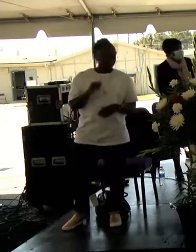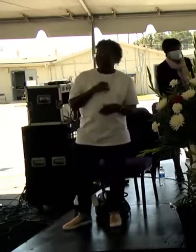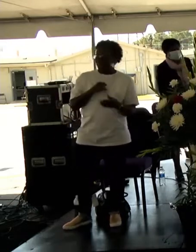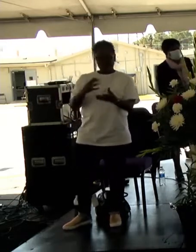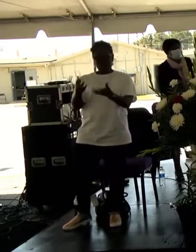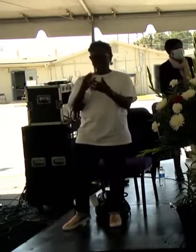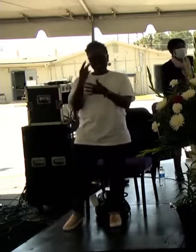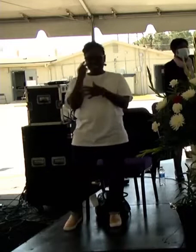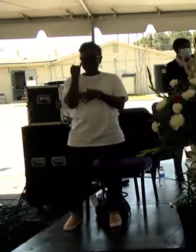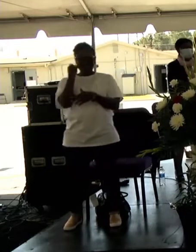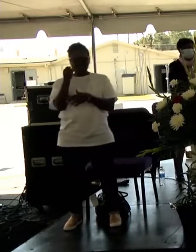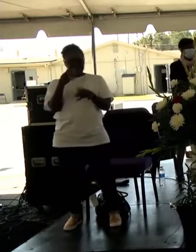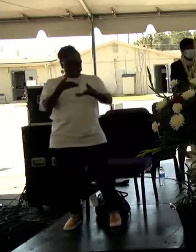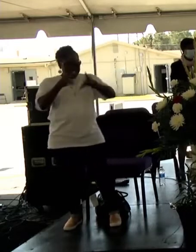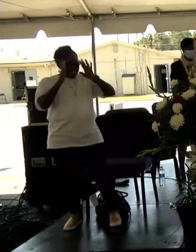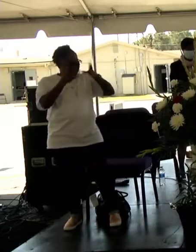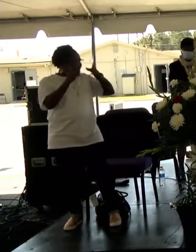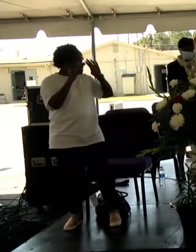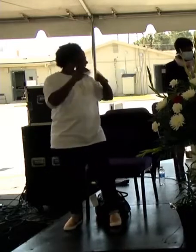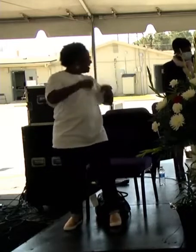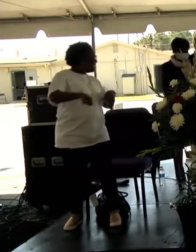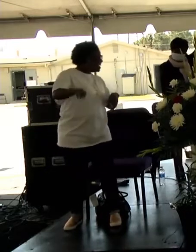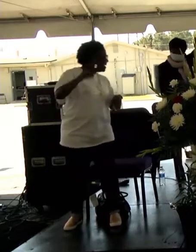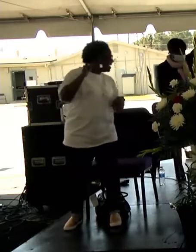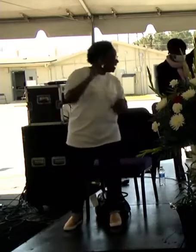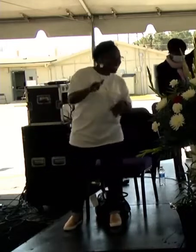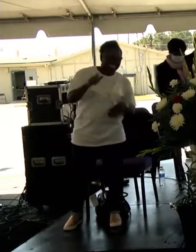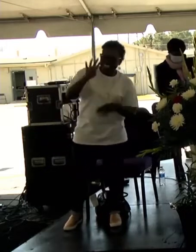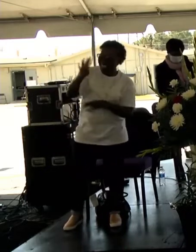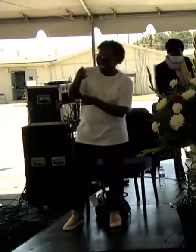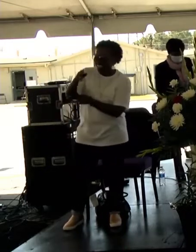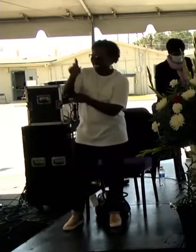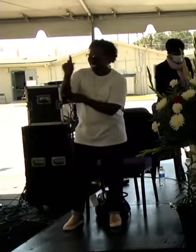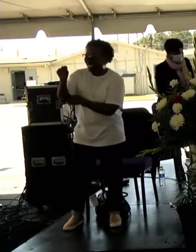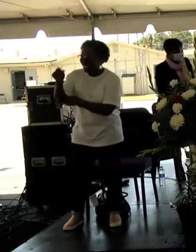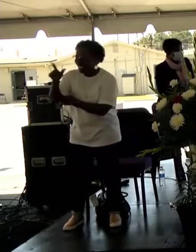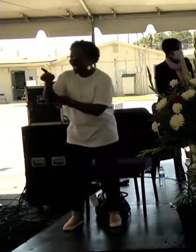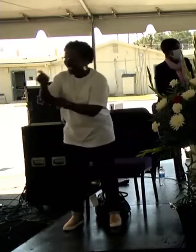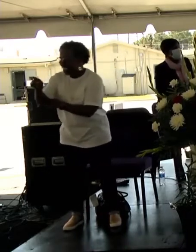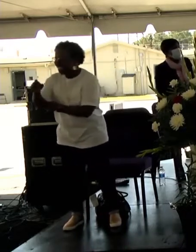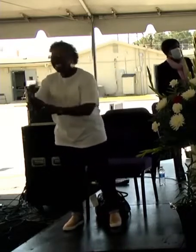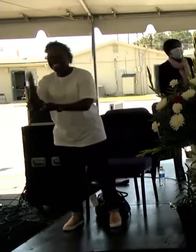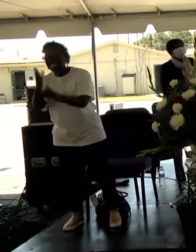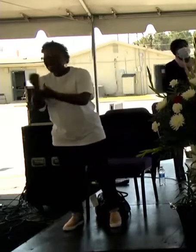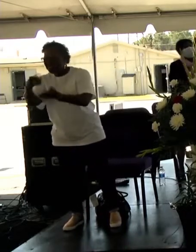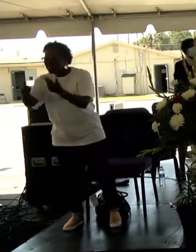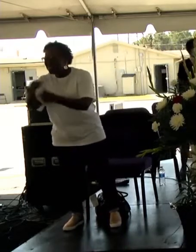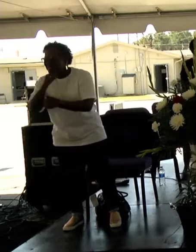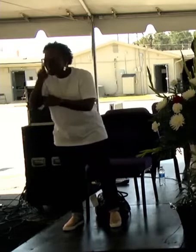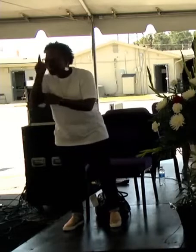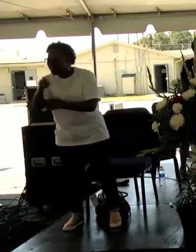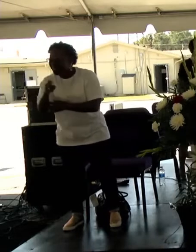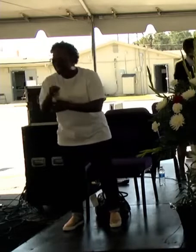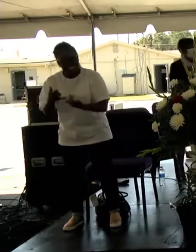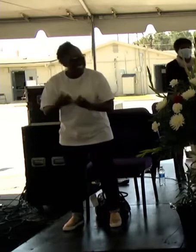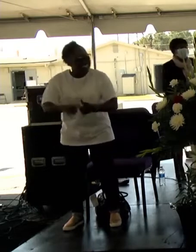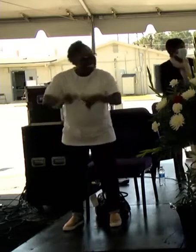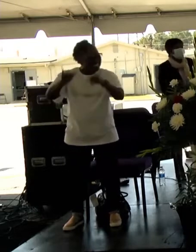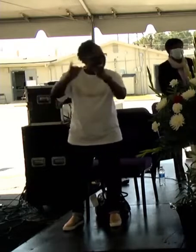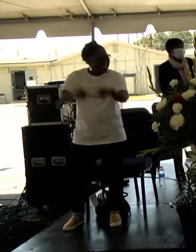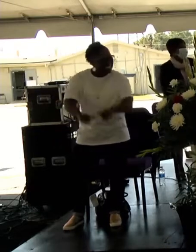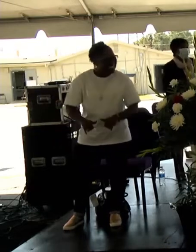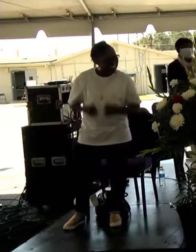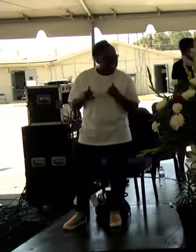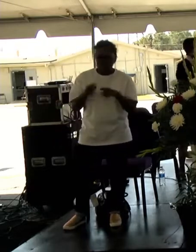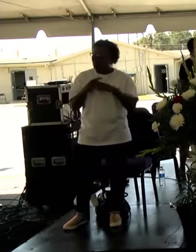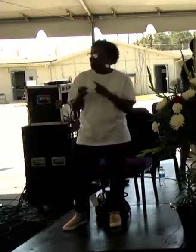I just want to see if you were paying attention. April the 4th, 2021. See, let me tell you something. Some of you weren't supposed to make it here, but every once